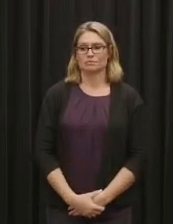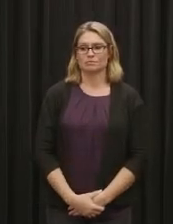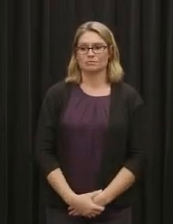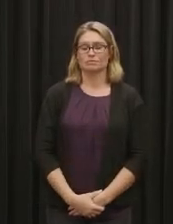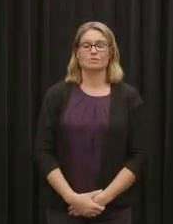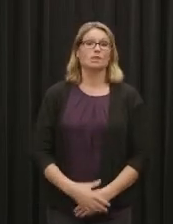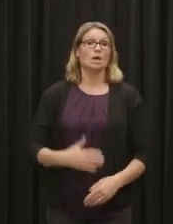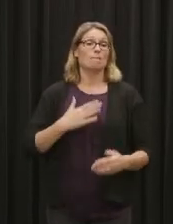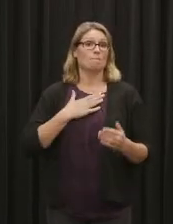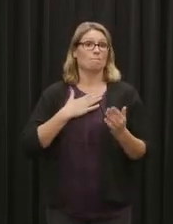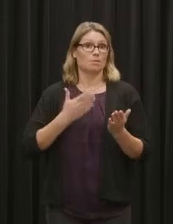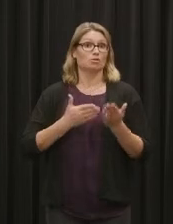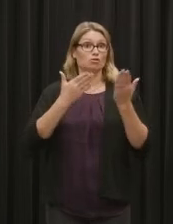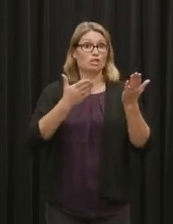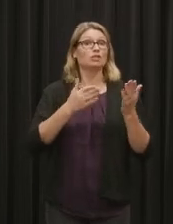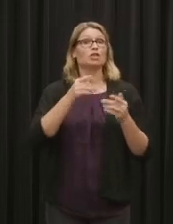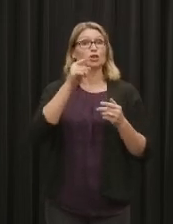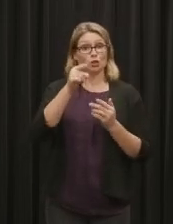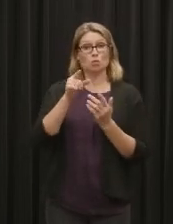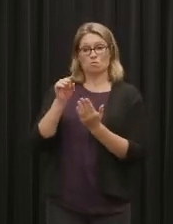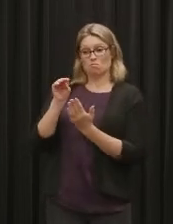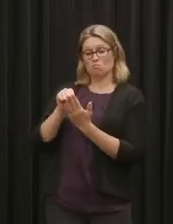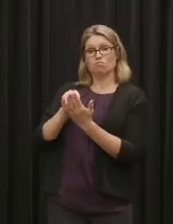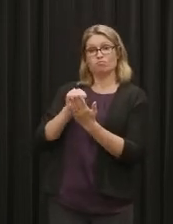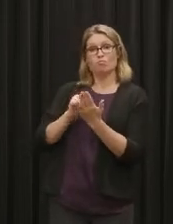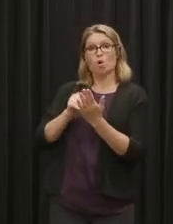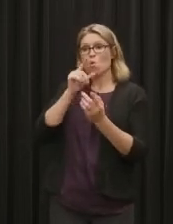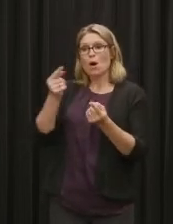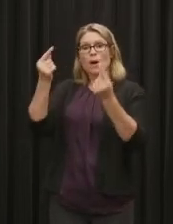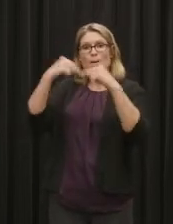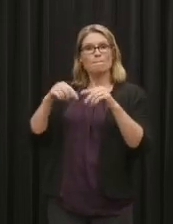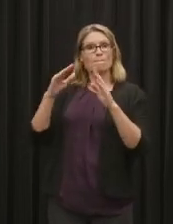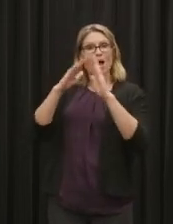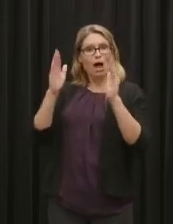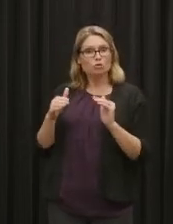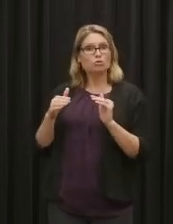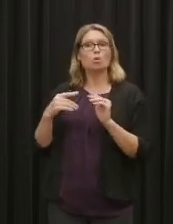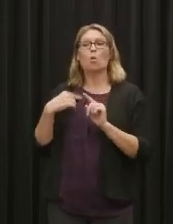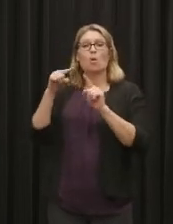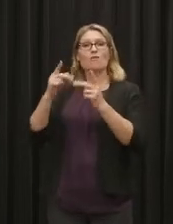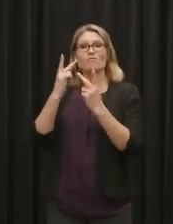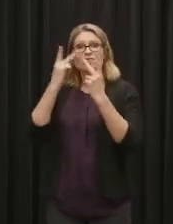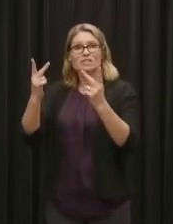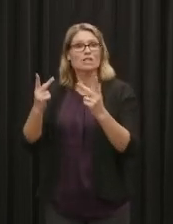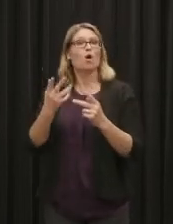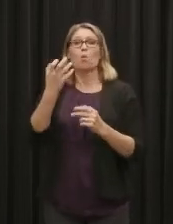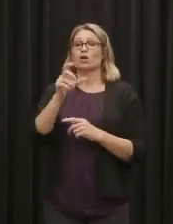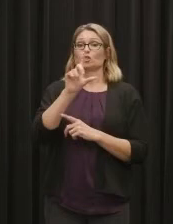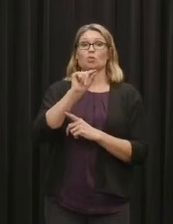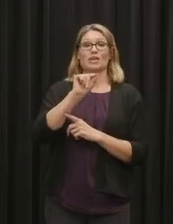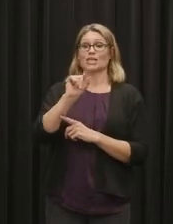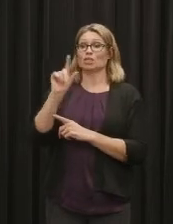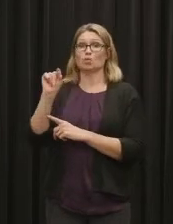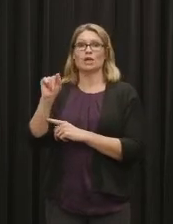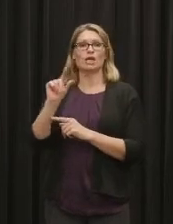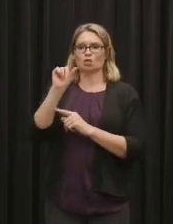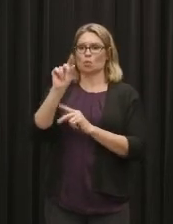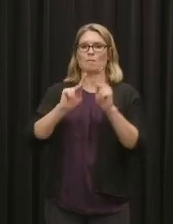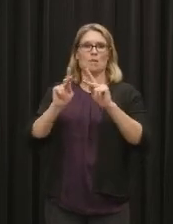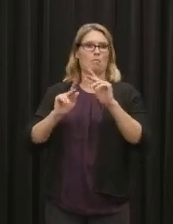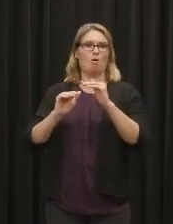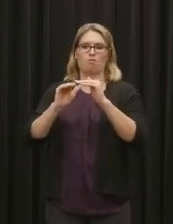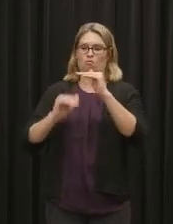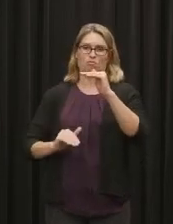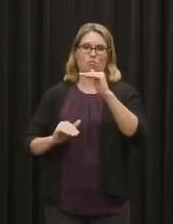I strongly suggest that everyone make a list of their close contacts and aim to keep it to a steady 20 for 2020. And we will be having